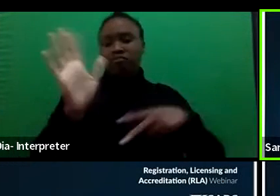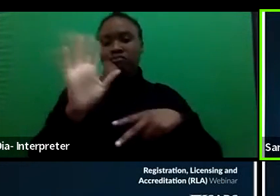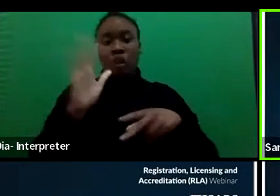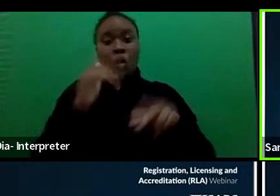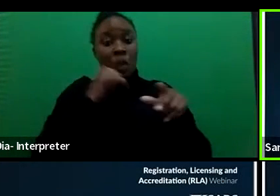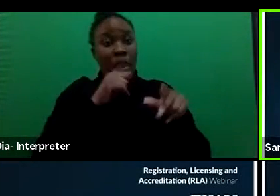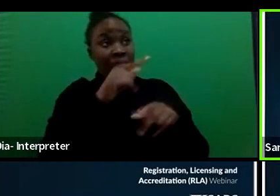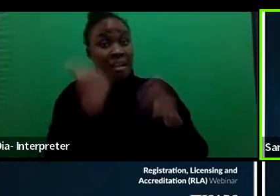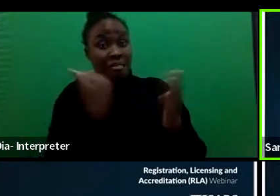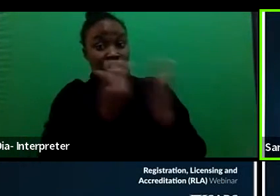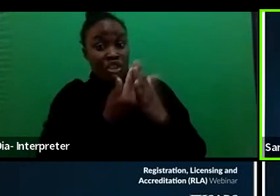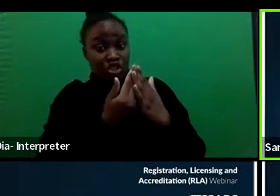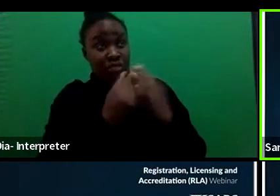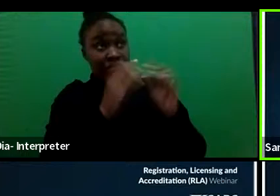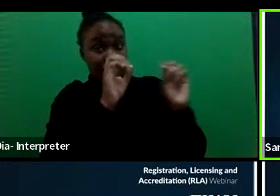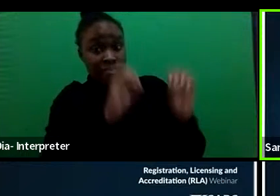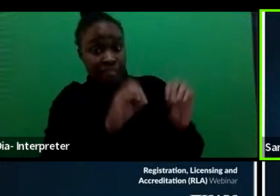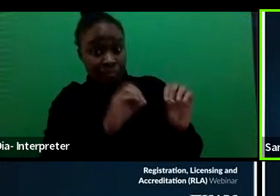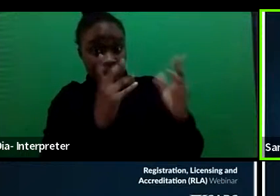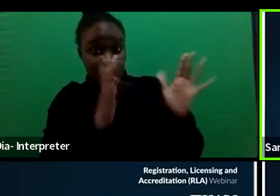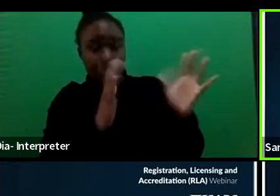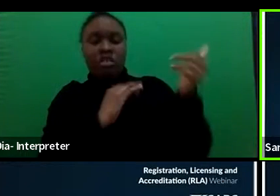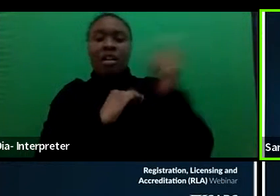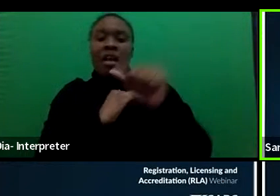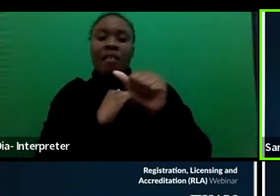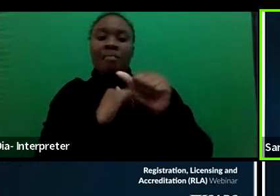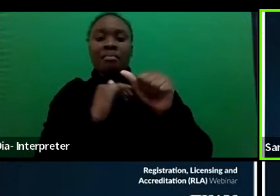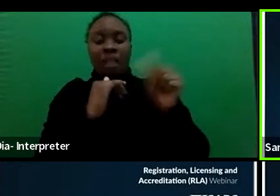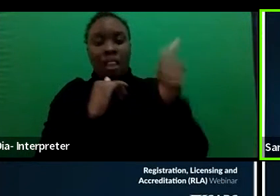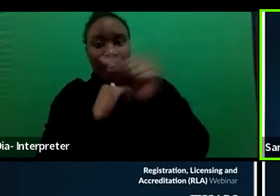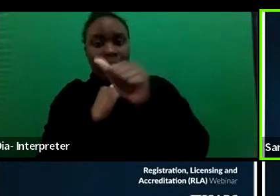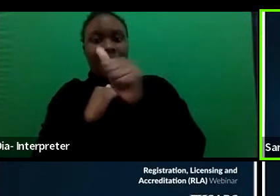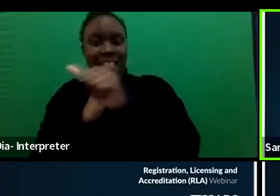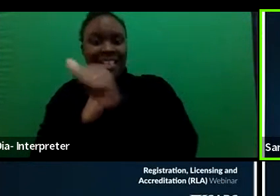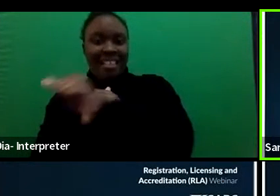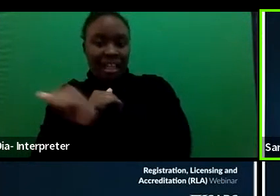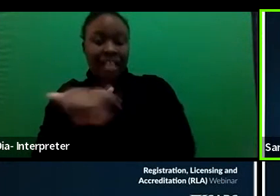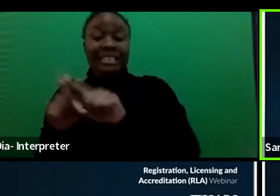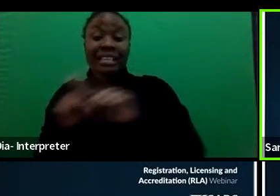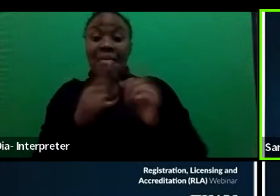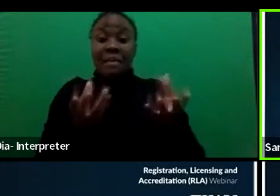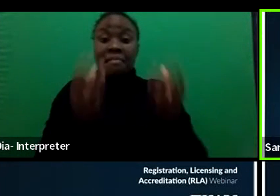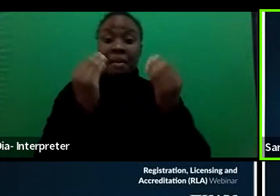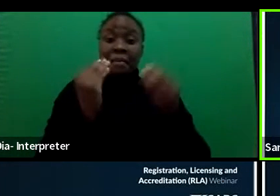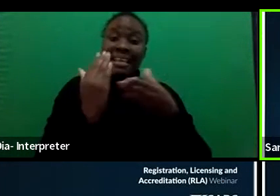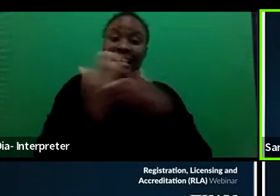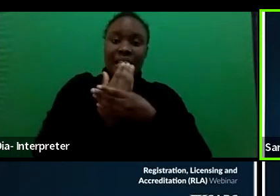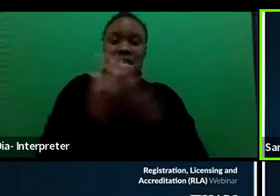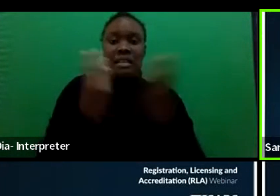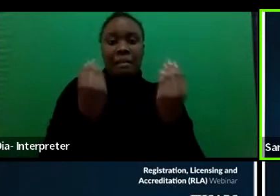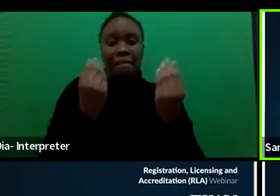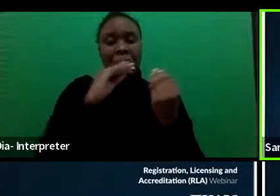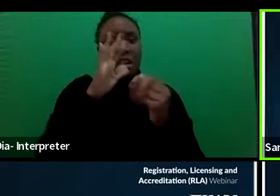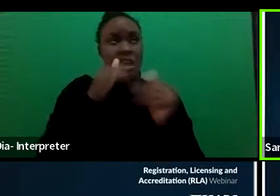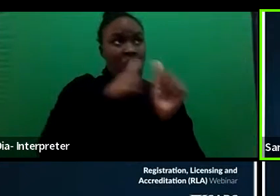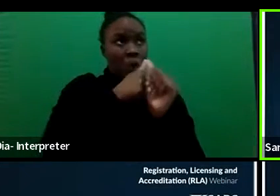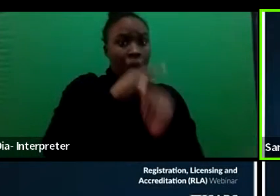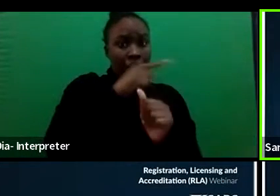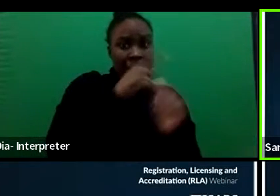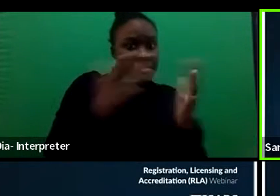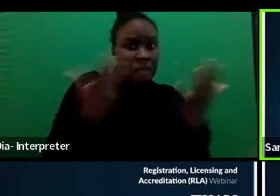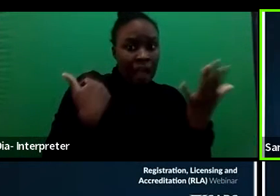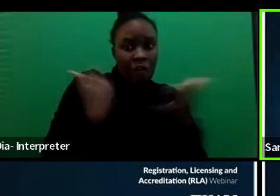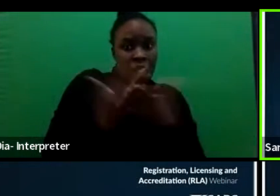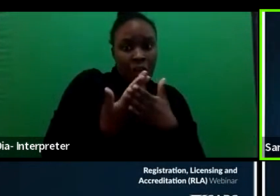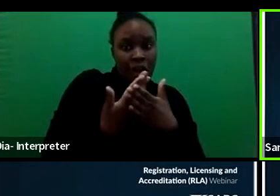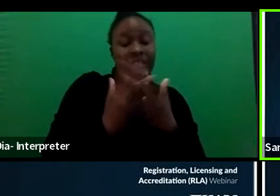then once it's done, you go to the next one as well. Then you have case numbers which you can use to follow up. And in most cases, some of the